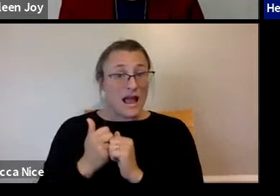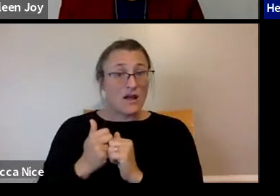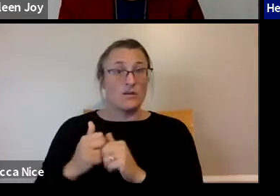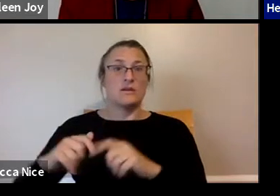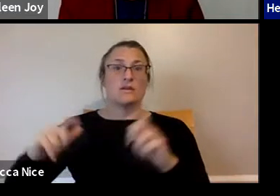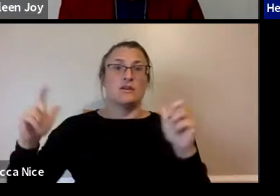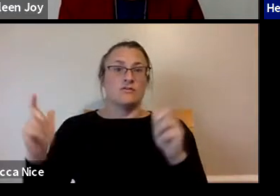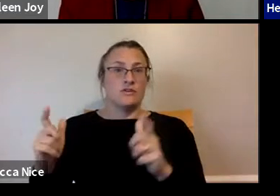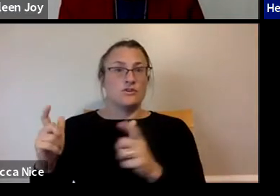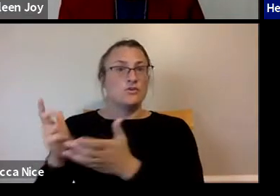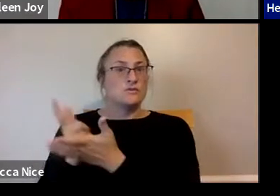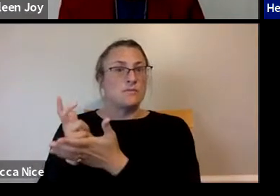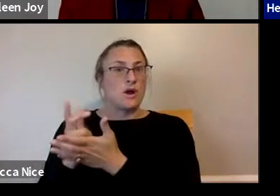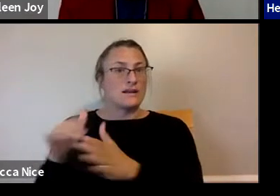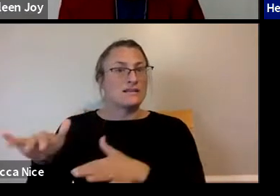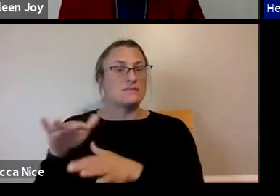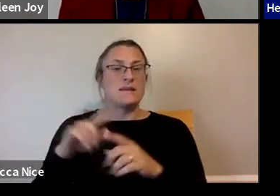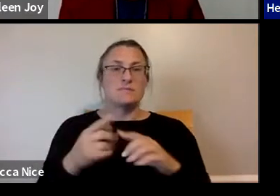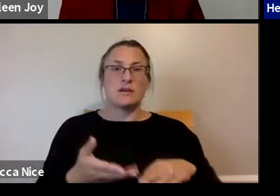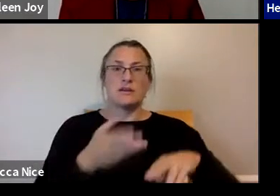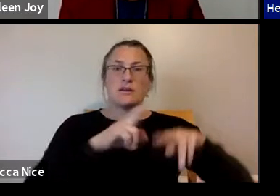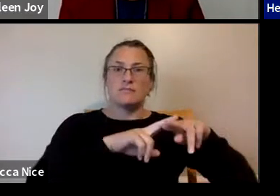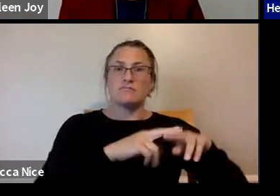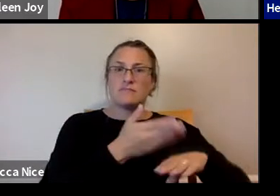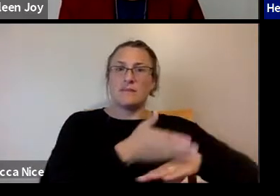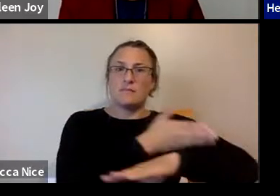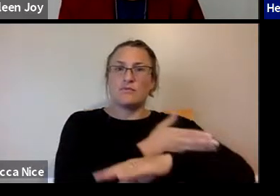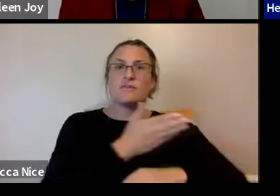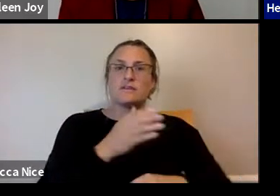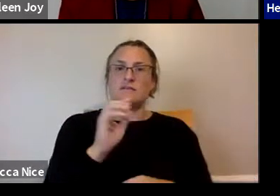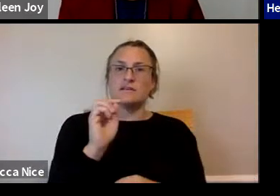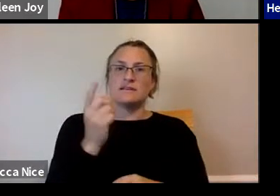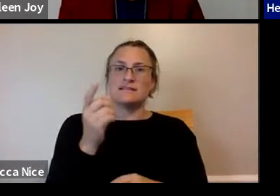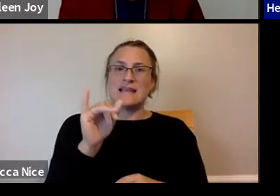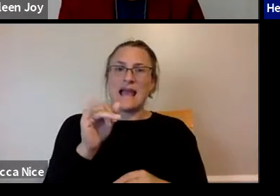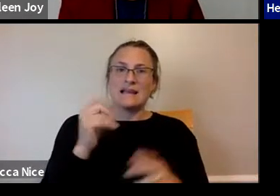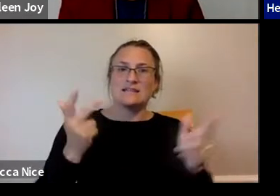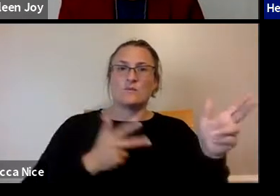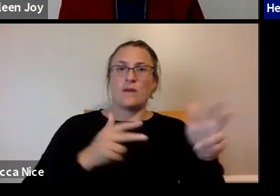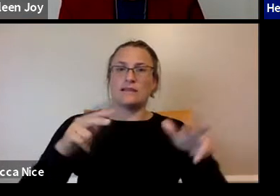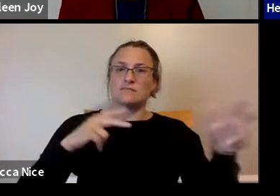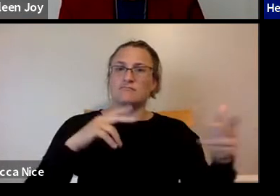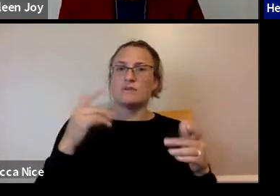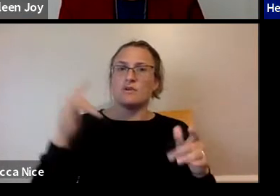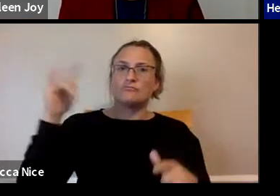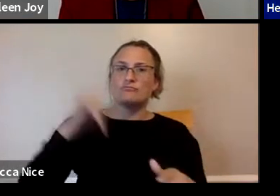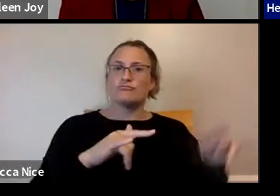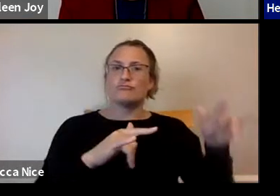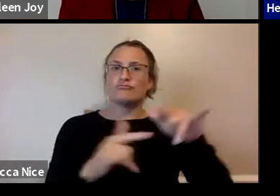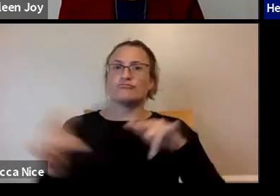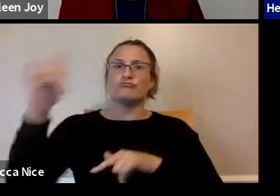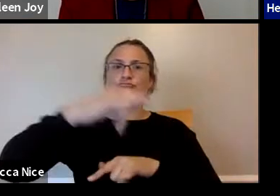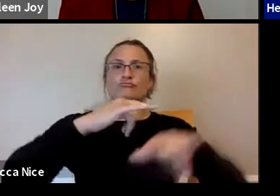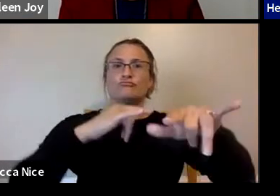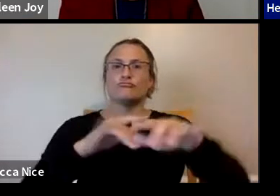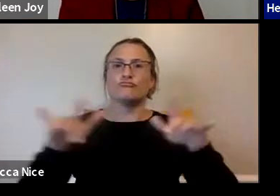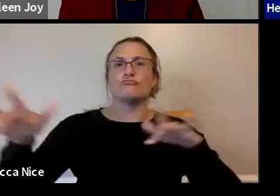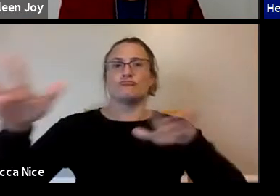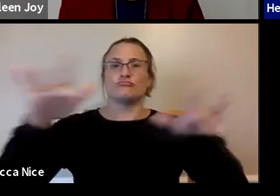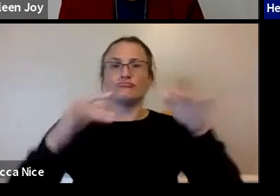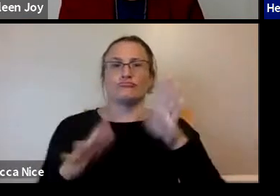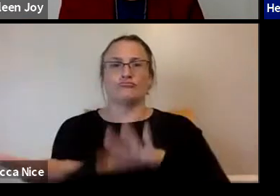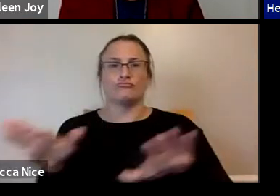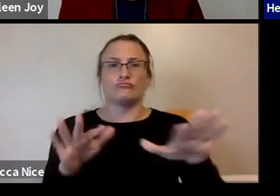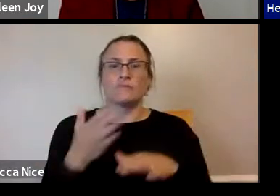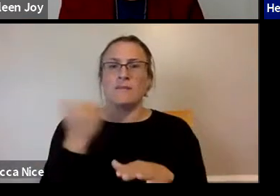and by improving the taxiways and so passengers can go to and from the gate without being together, in fact,